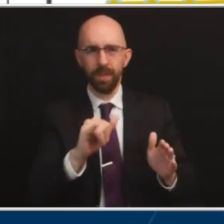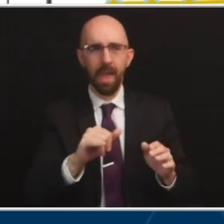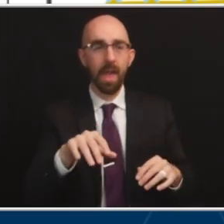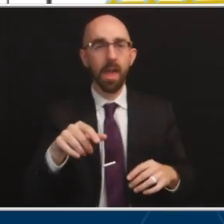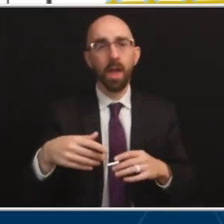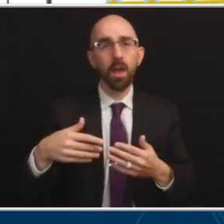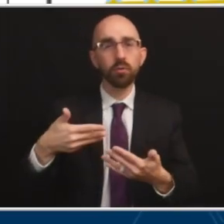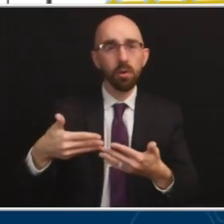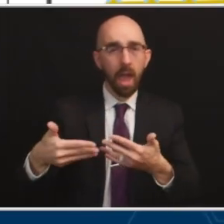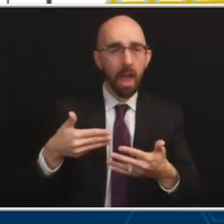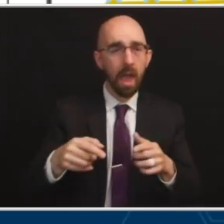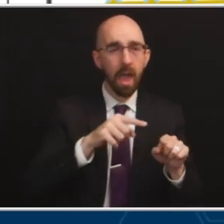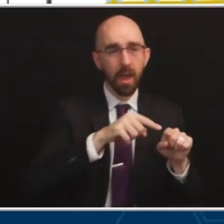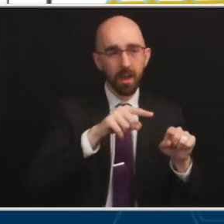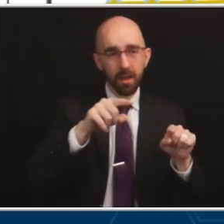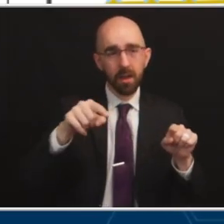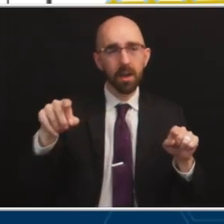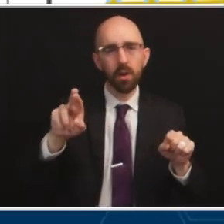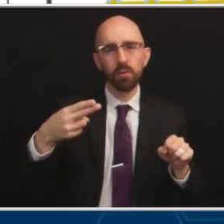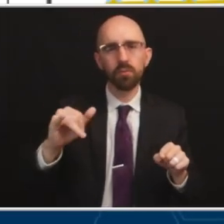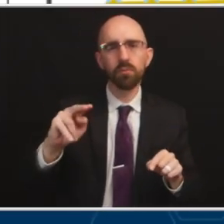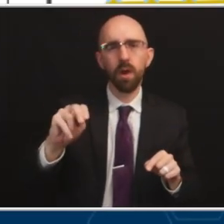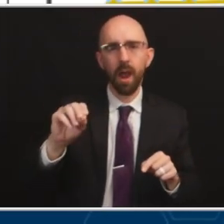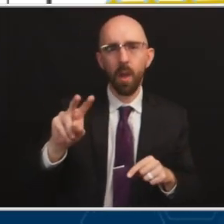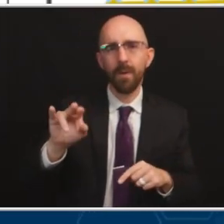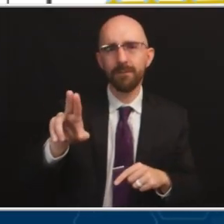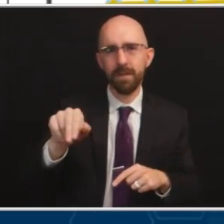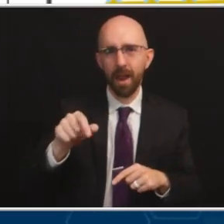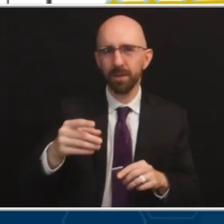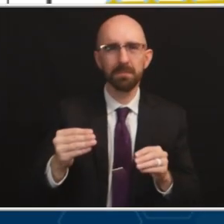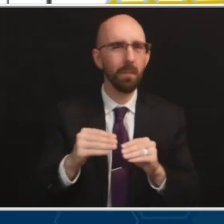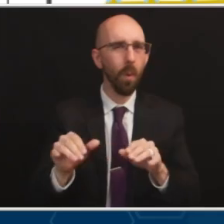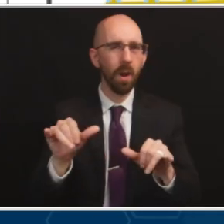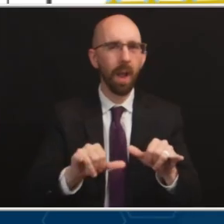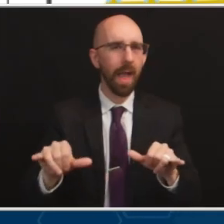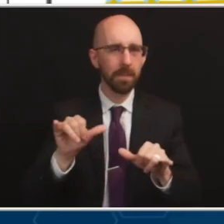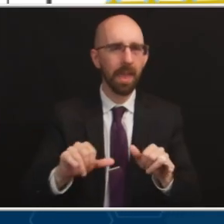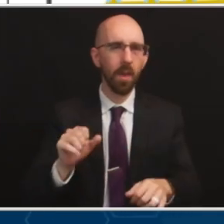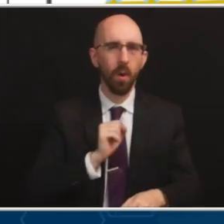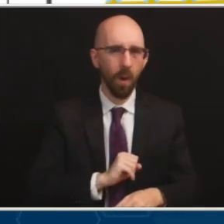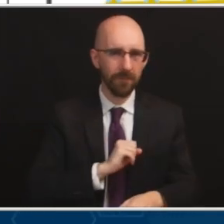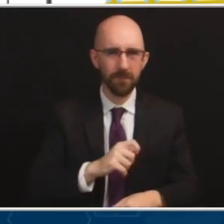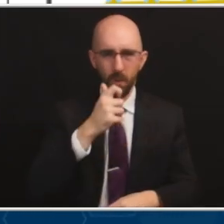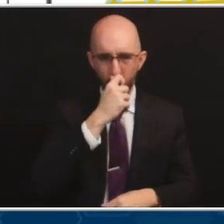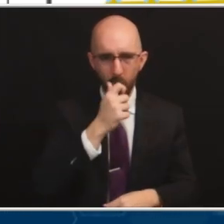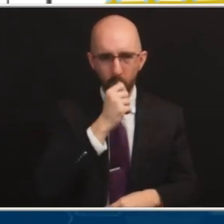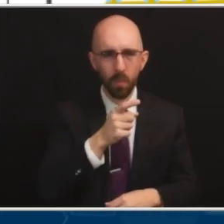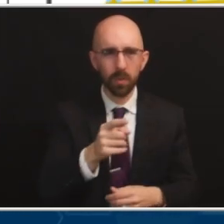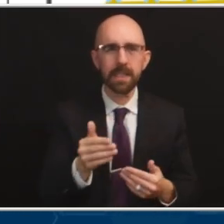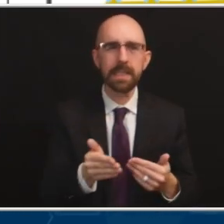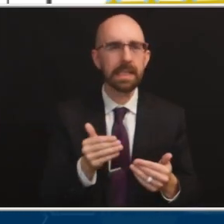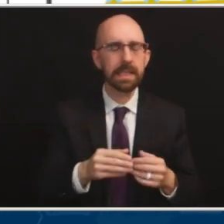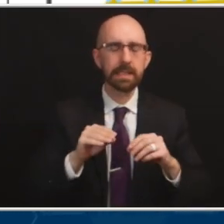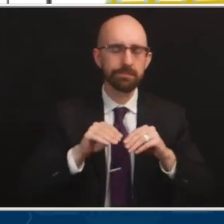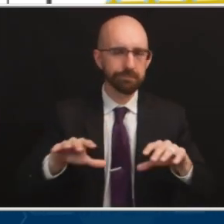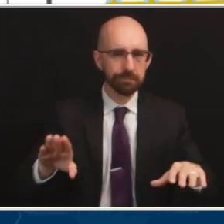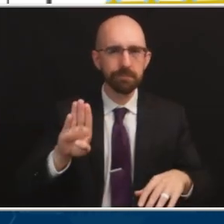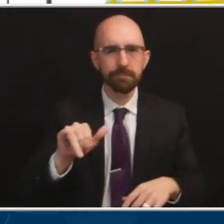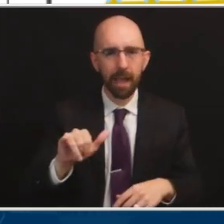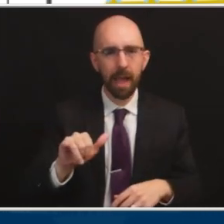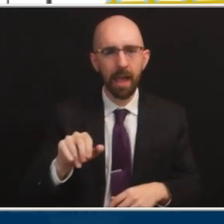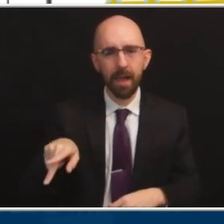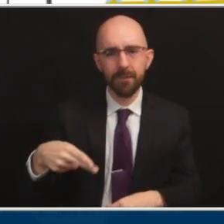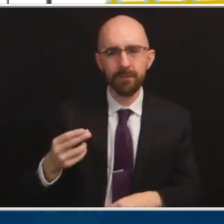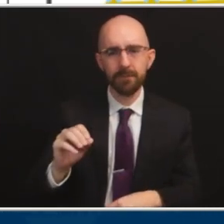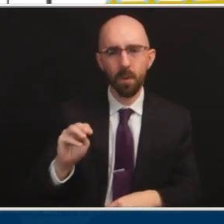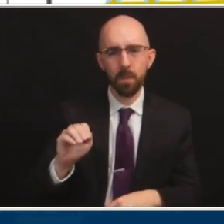is rhinovirus. Again, that's one of the more common cough and colds that is very easily spread by those fomites. So when you're touching high